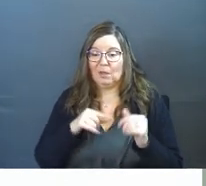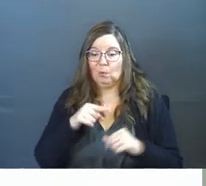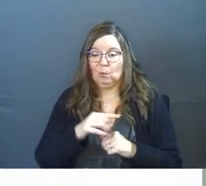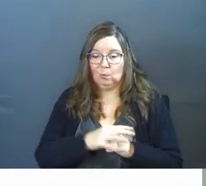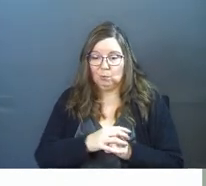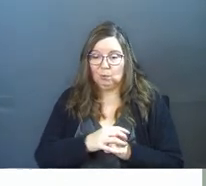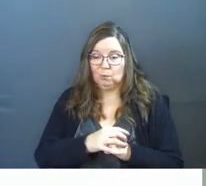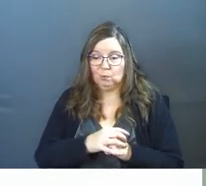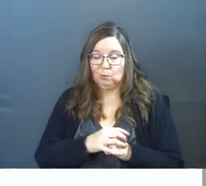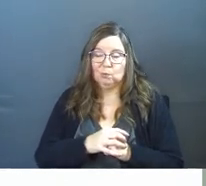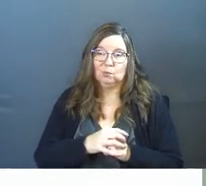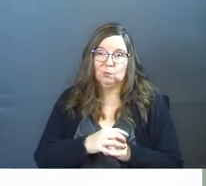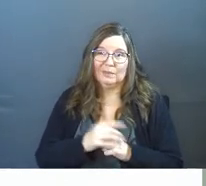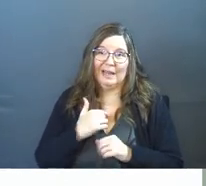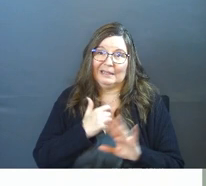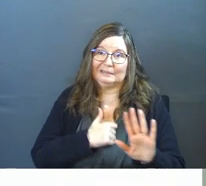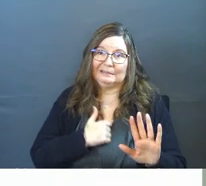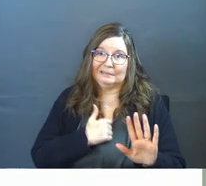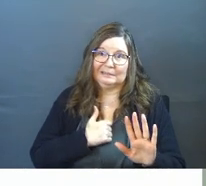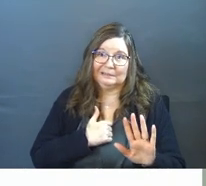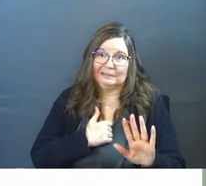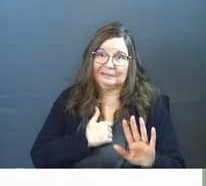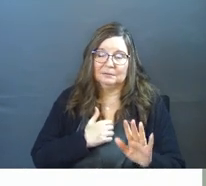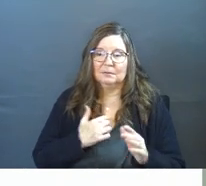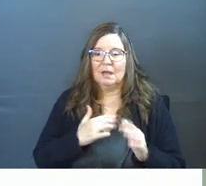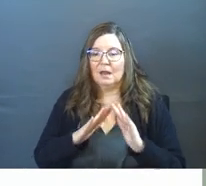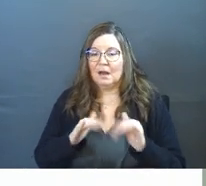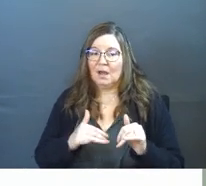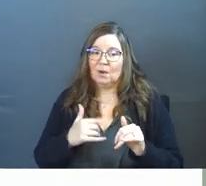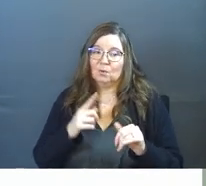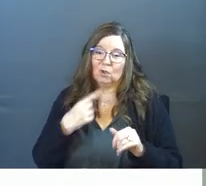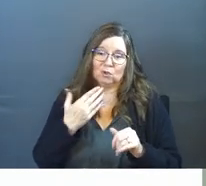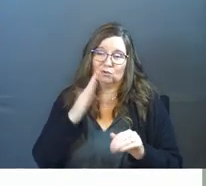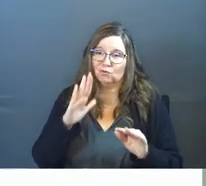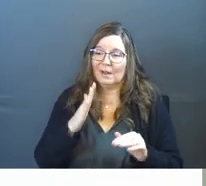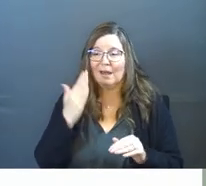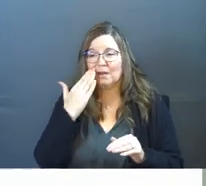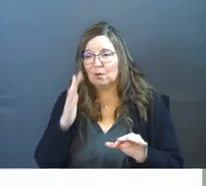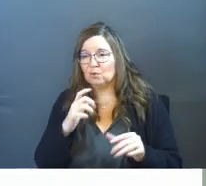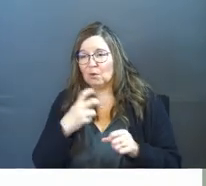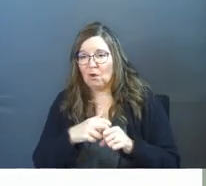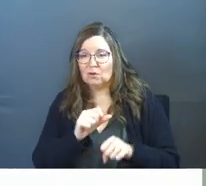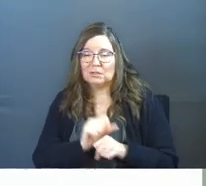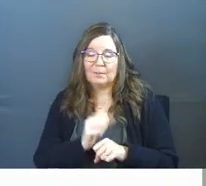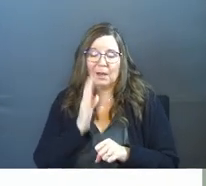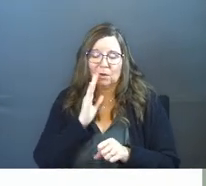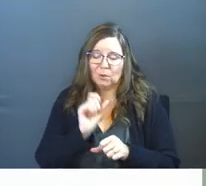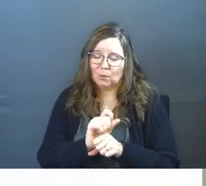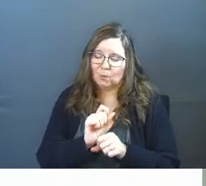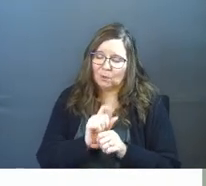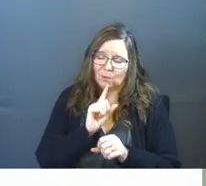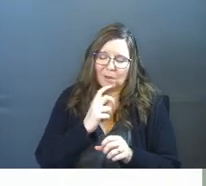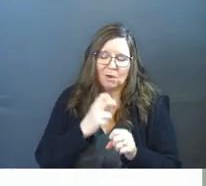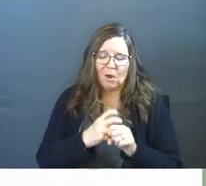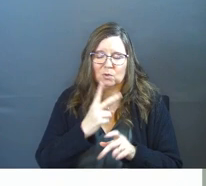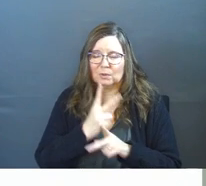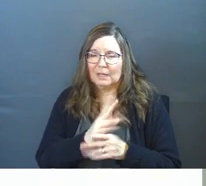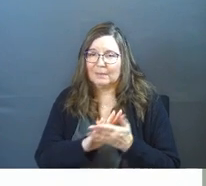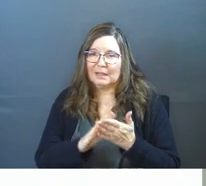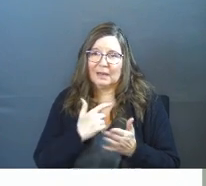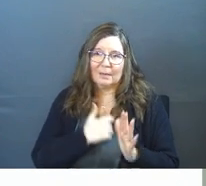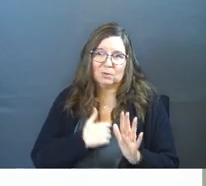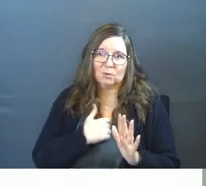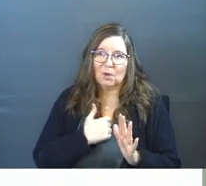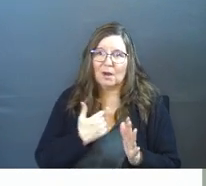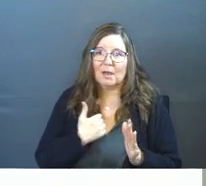about you. I'm so sorry. Man, our house does look great. I know you do a hard job. I know you work super hard to keep it cleaned up. I'm